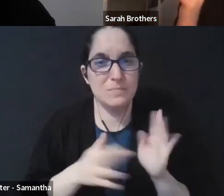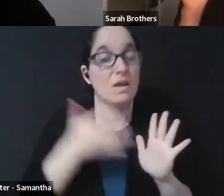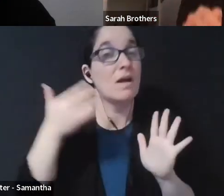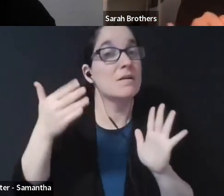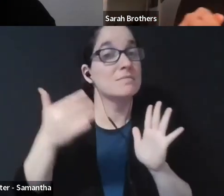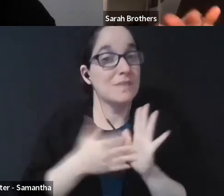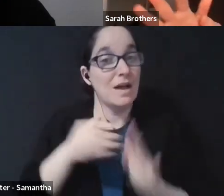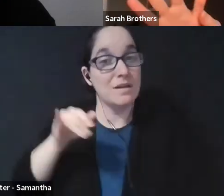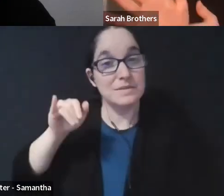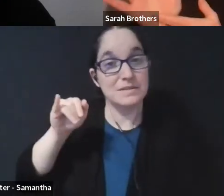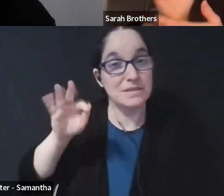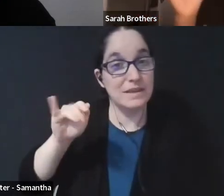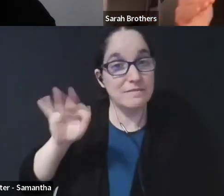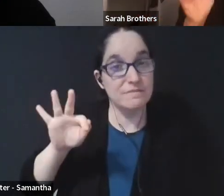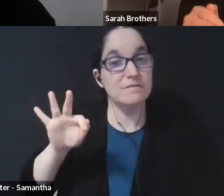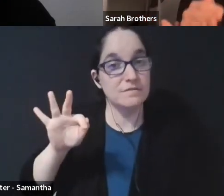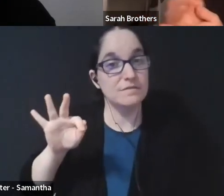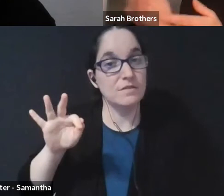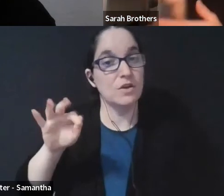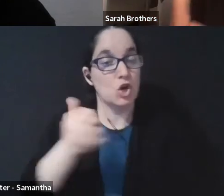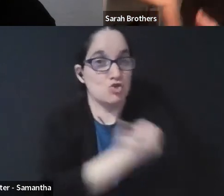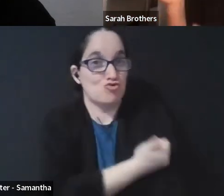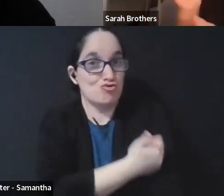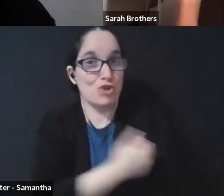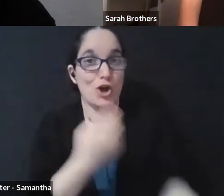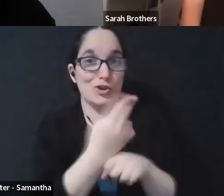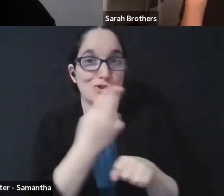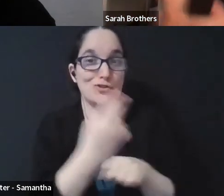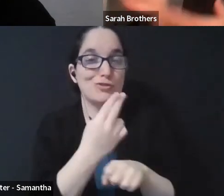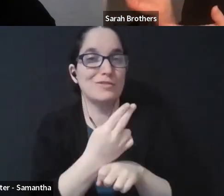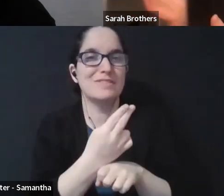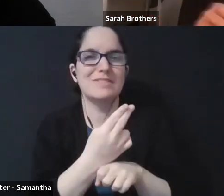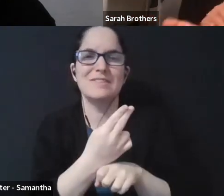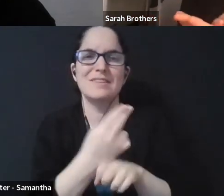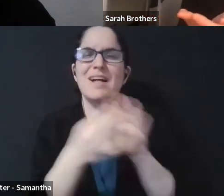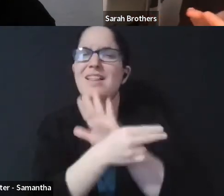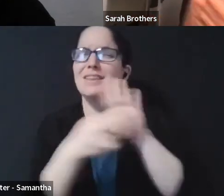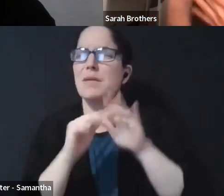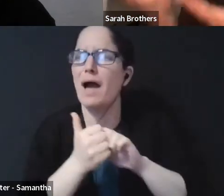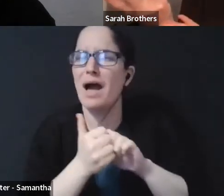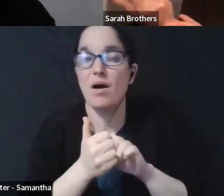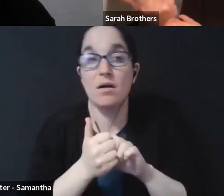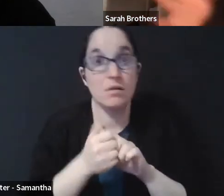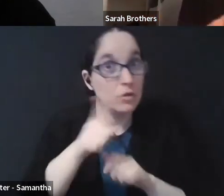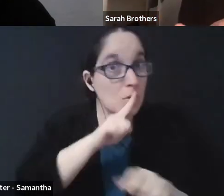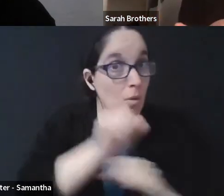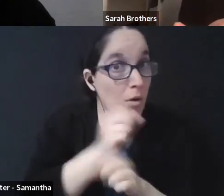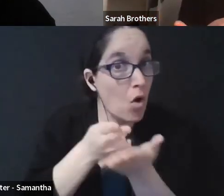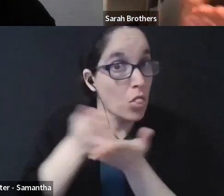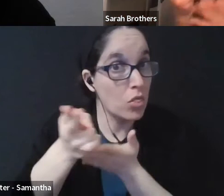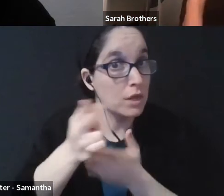seem that drug use research is defined by like the authenticity of suffering. And sometimes that